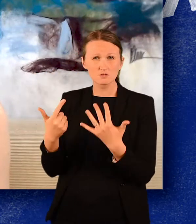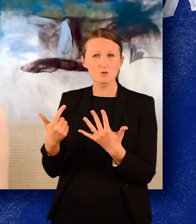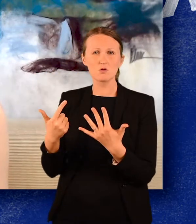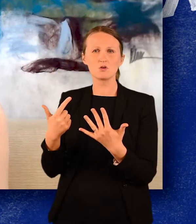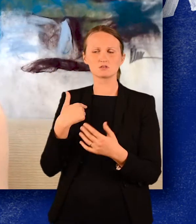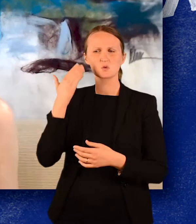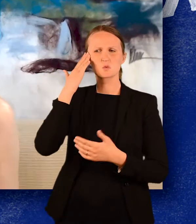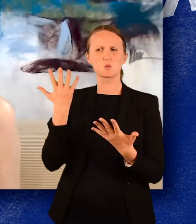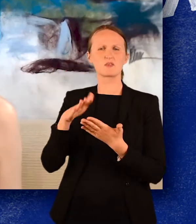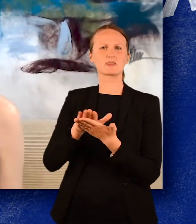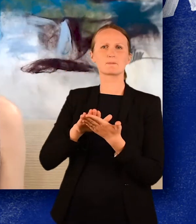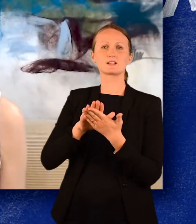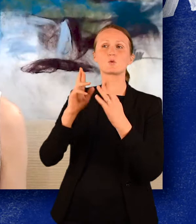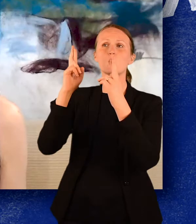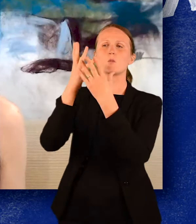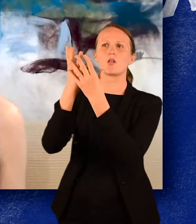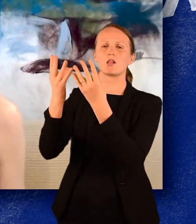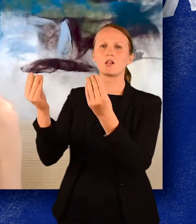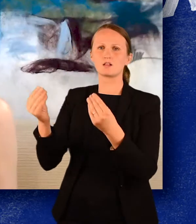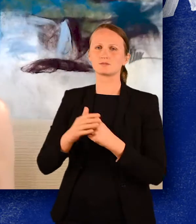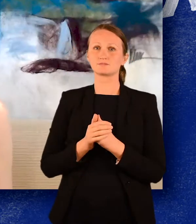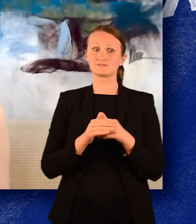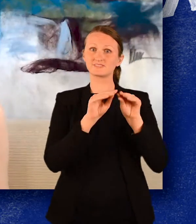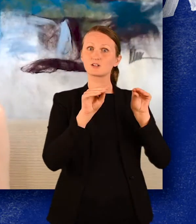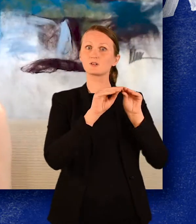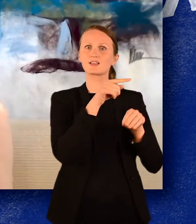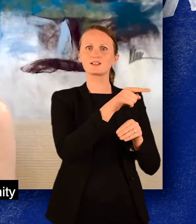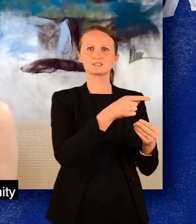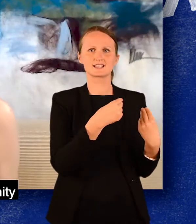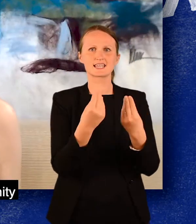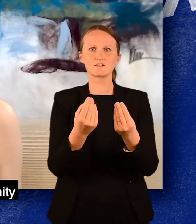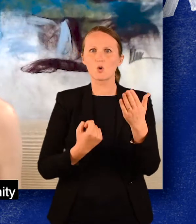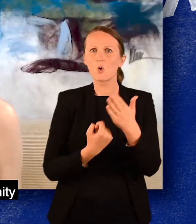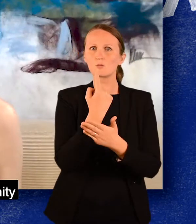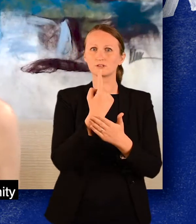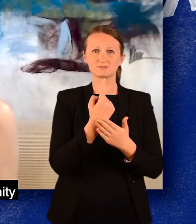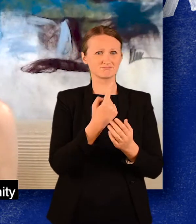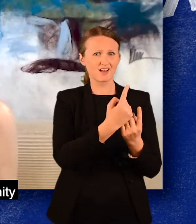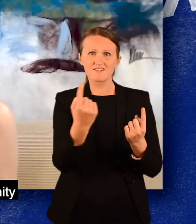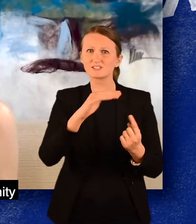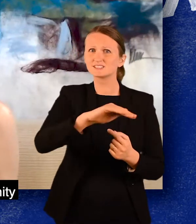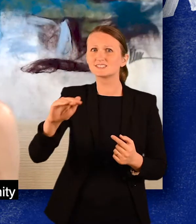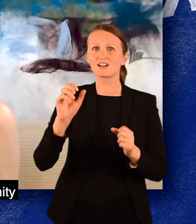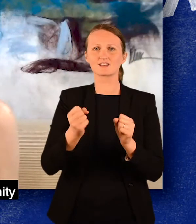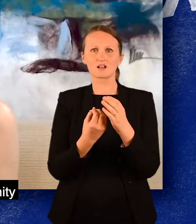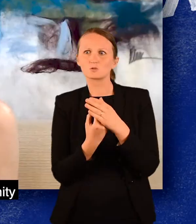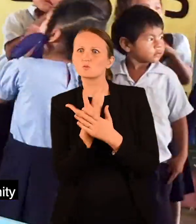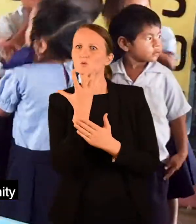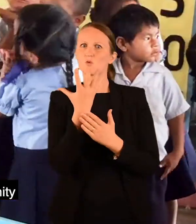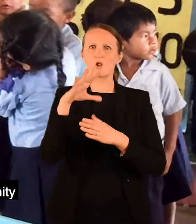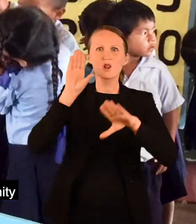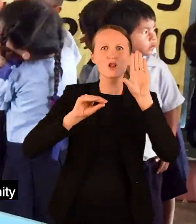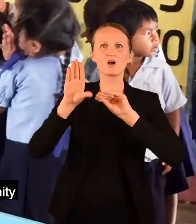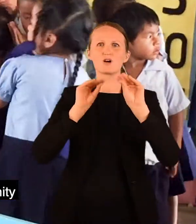long months. I know how it feels like when hope is gone. Education helps create opportunity for